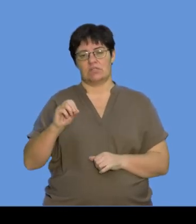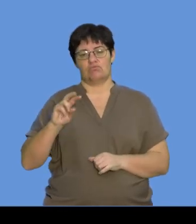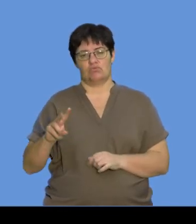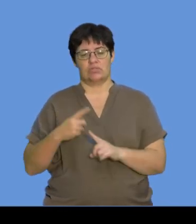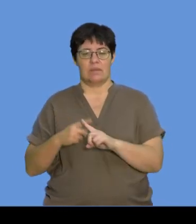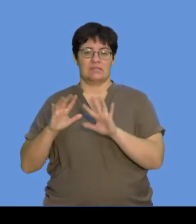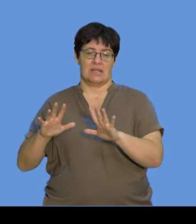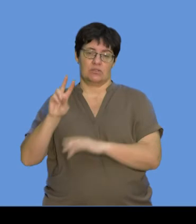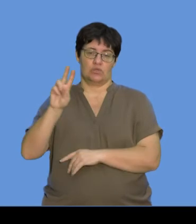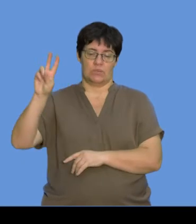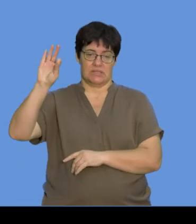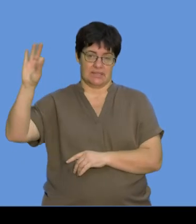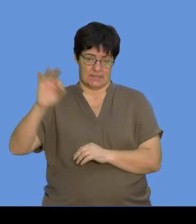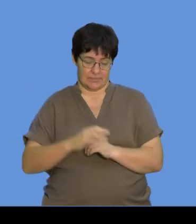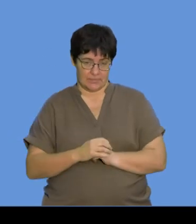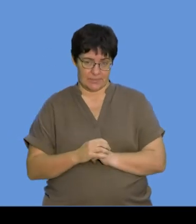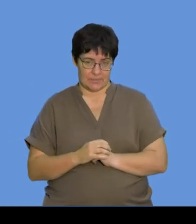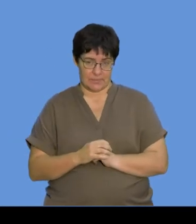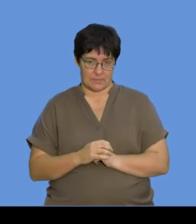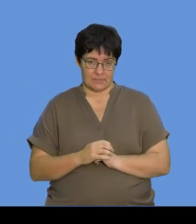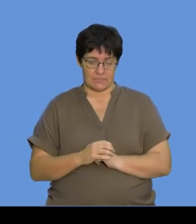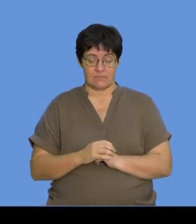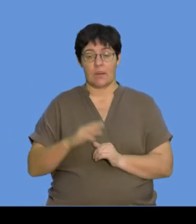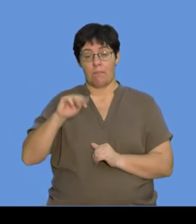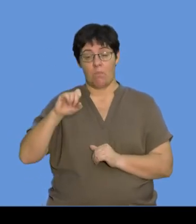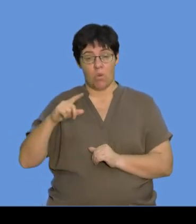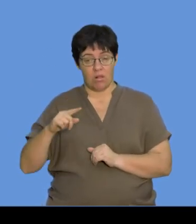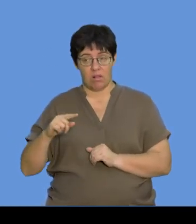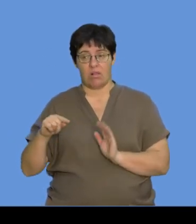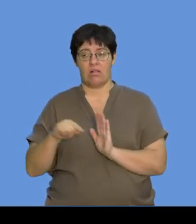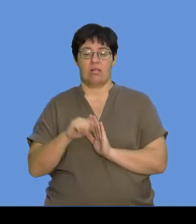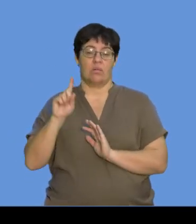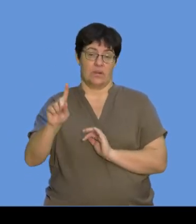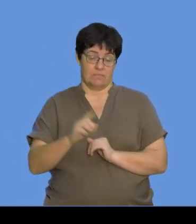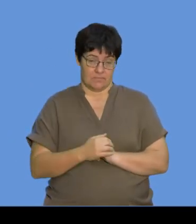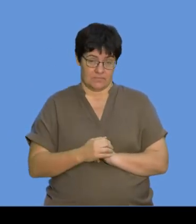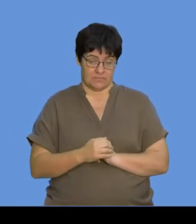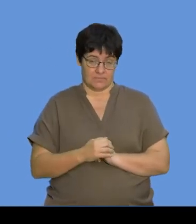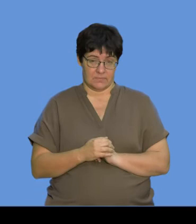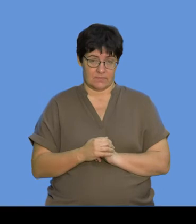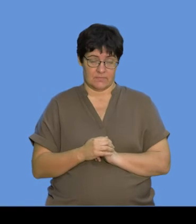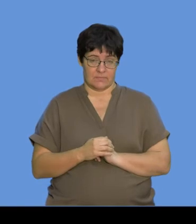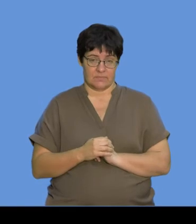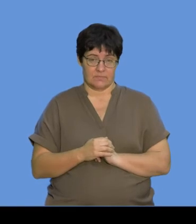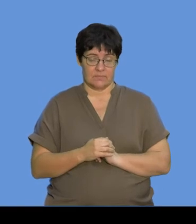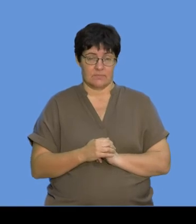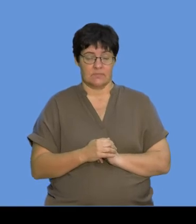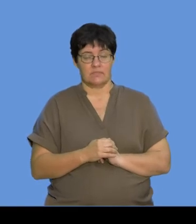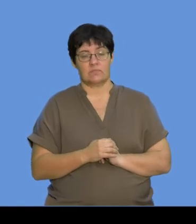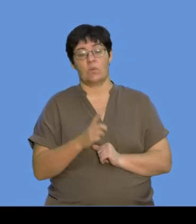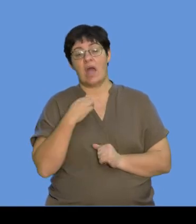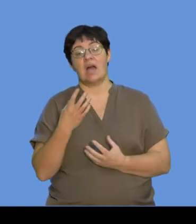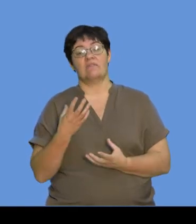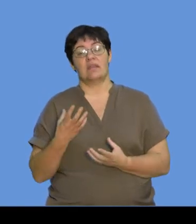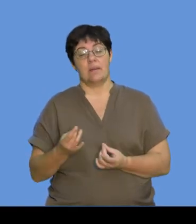exponent 23 per mole, right? So in this case, we've got number of particles,